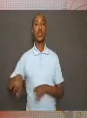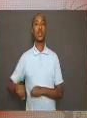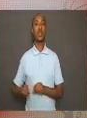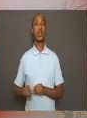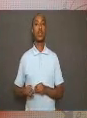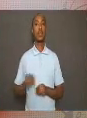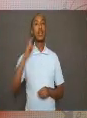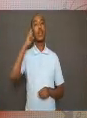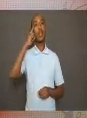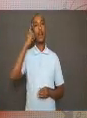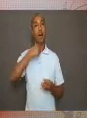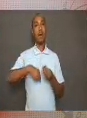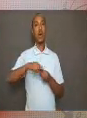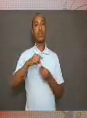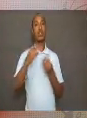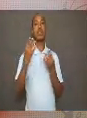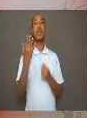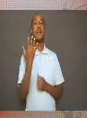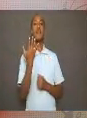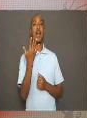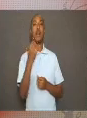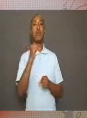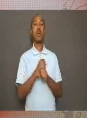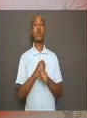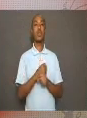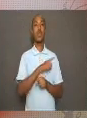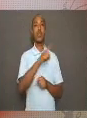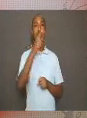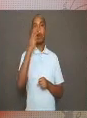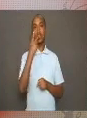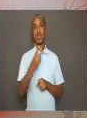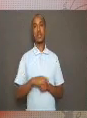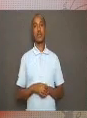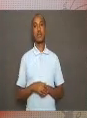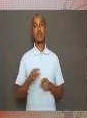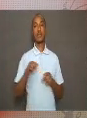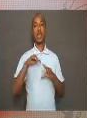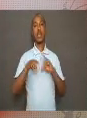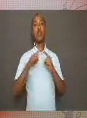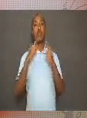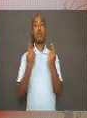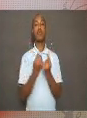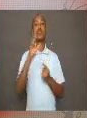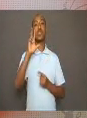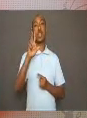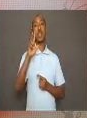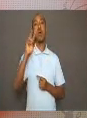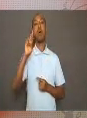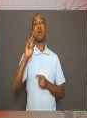Students, think about the fireworks that you have seen. In groups of 3 or